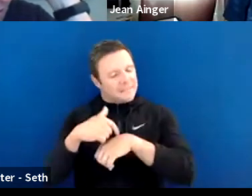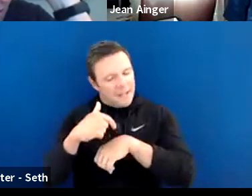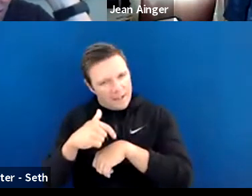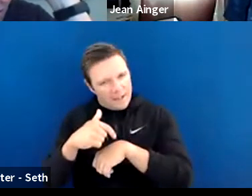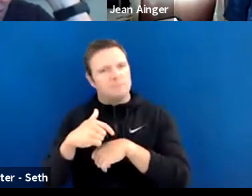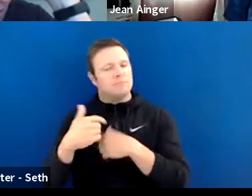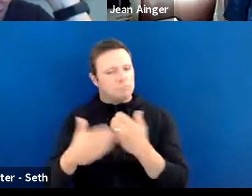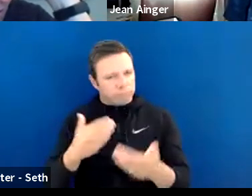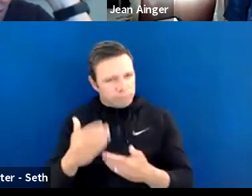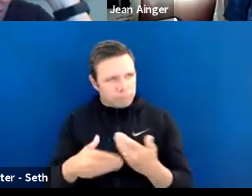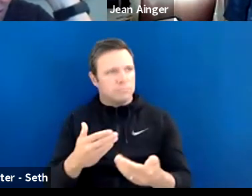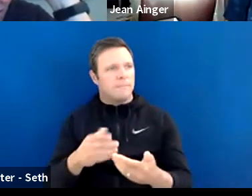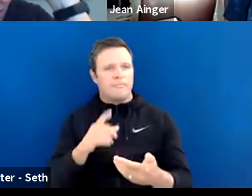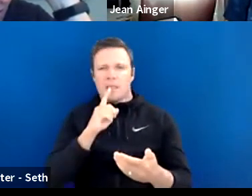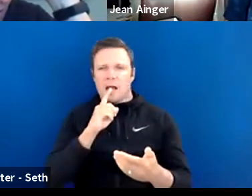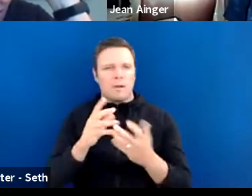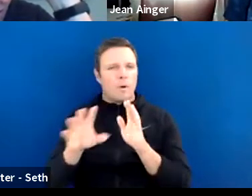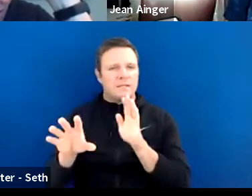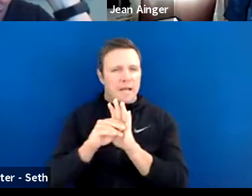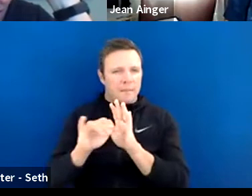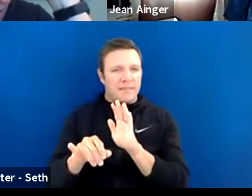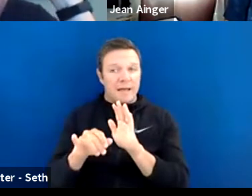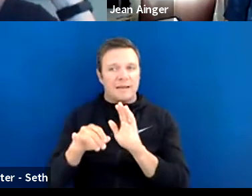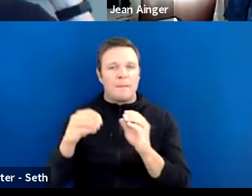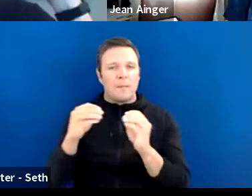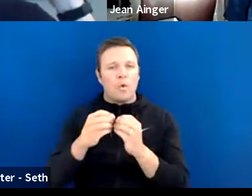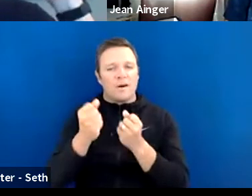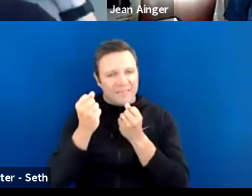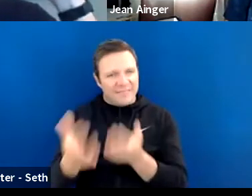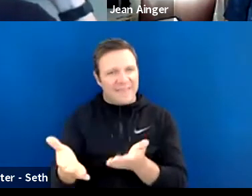want to replicate this in the face-to-face so